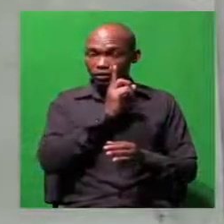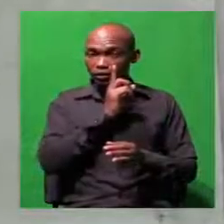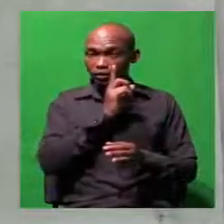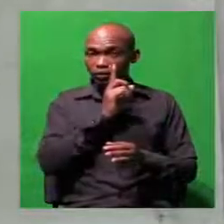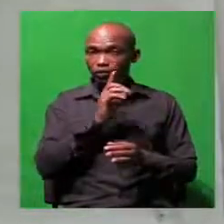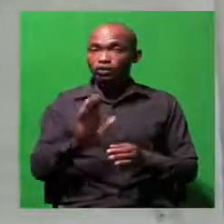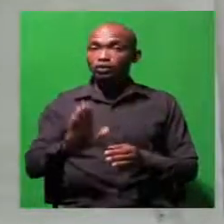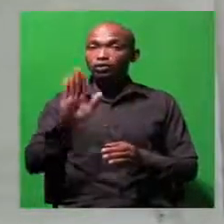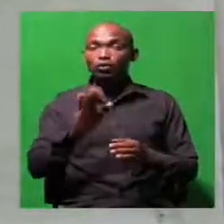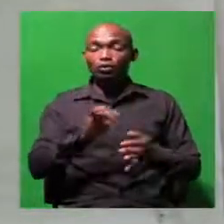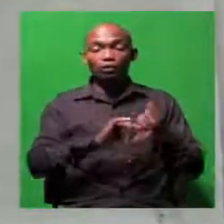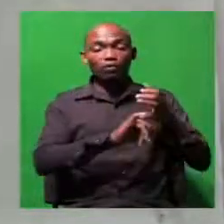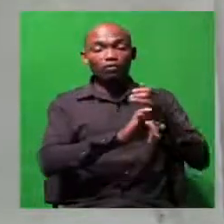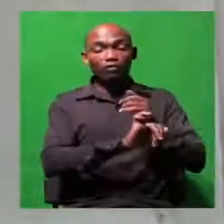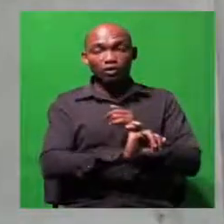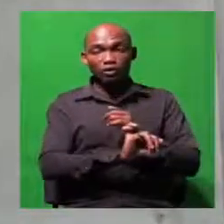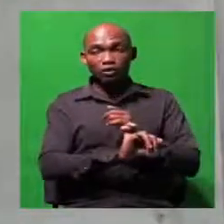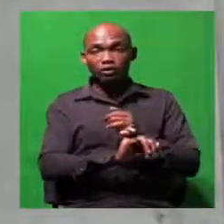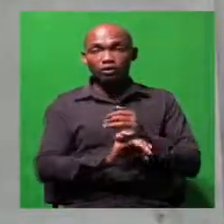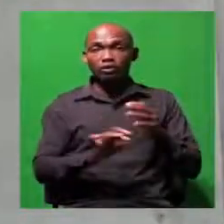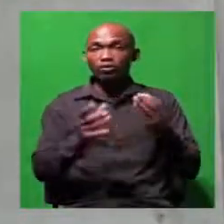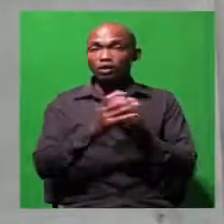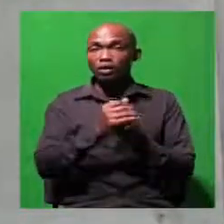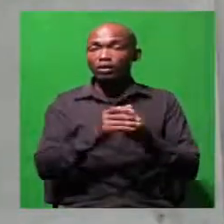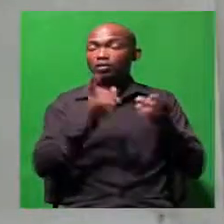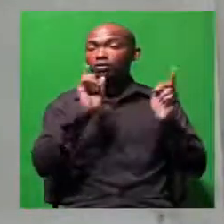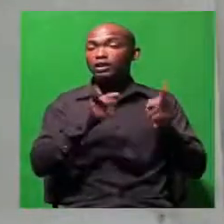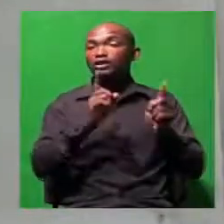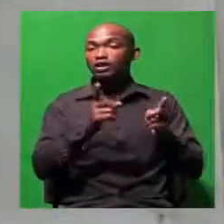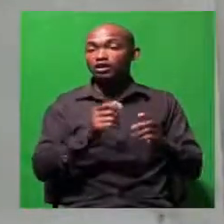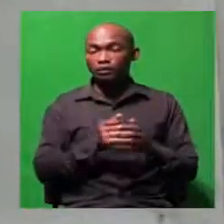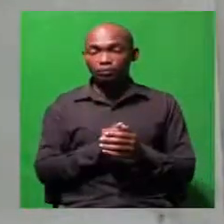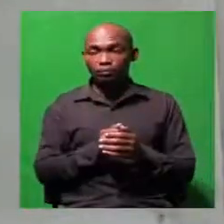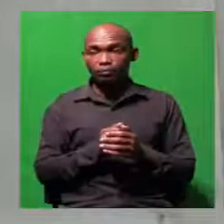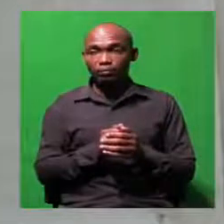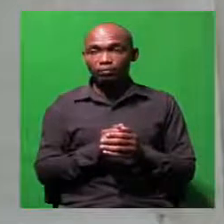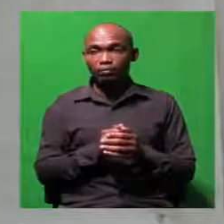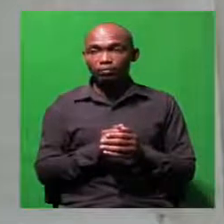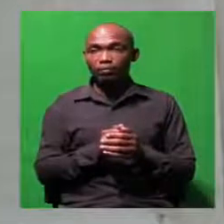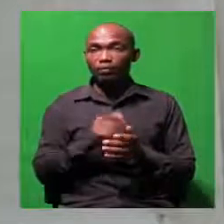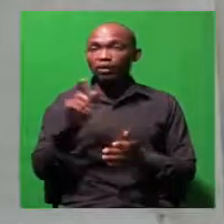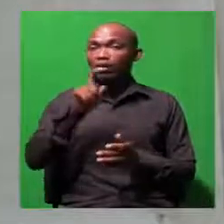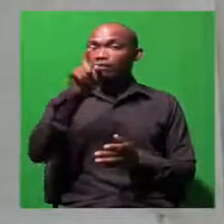your answer to your fellow student and your teacher.